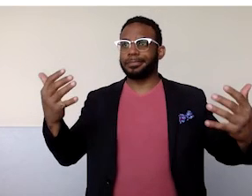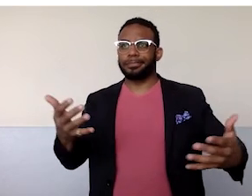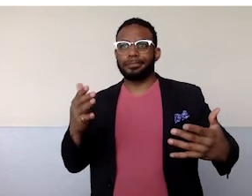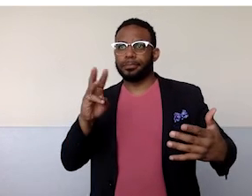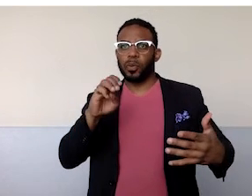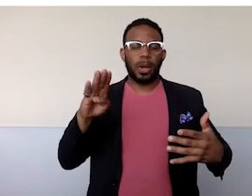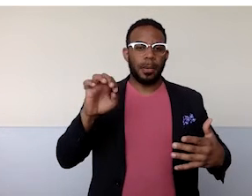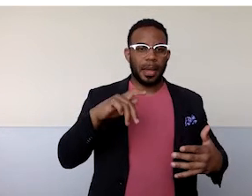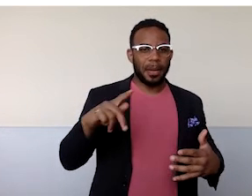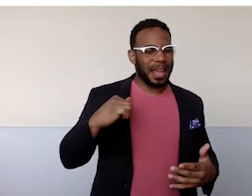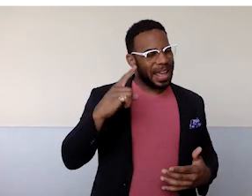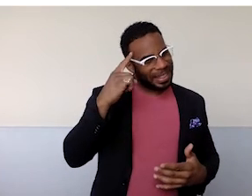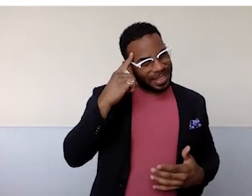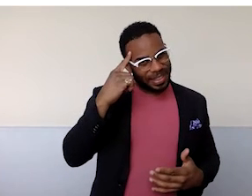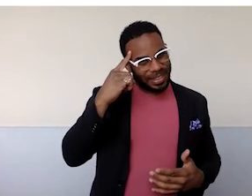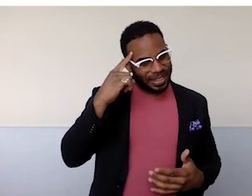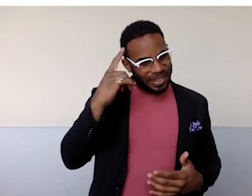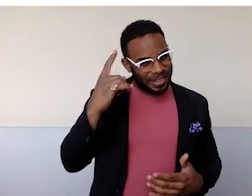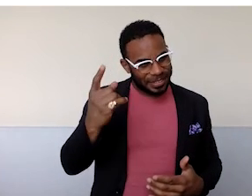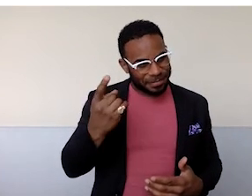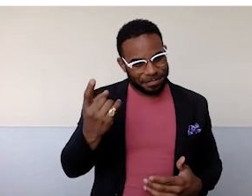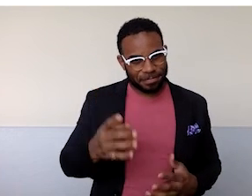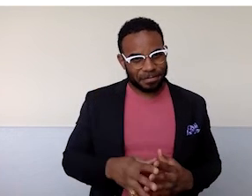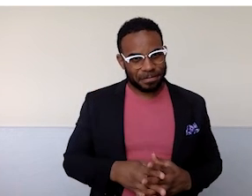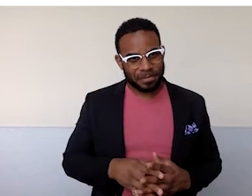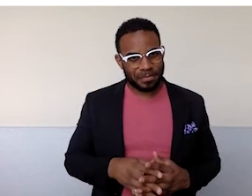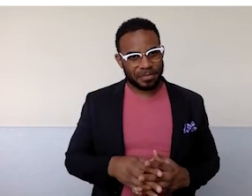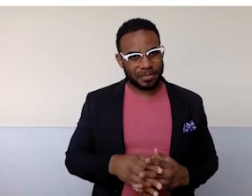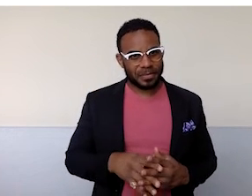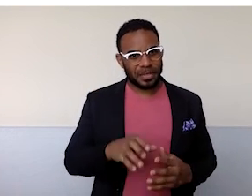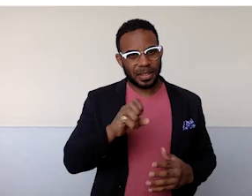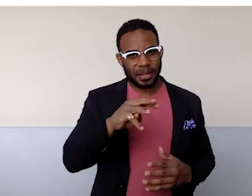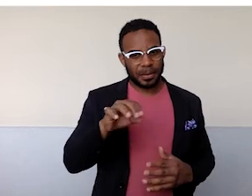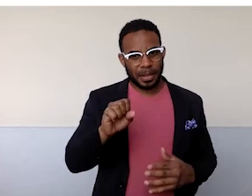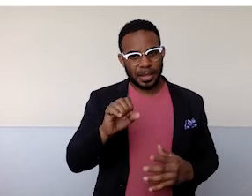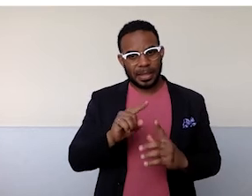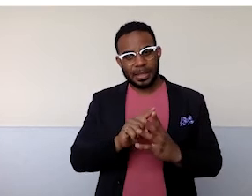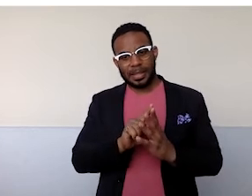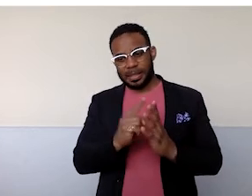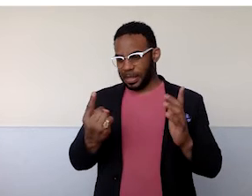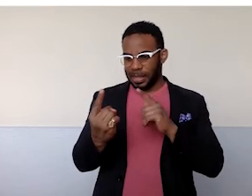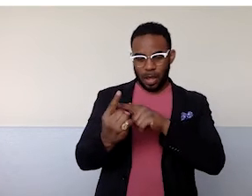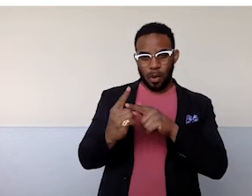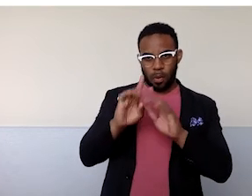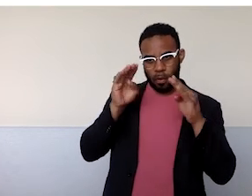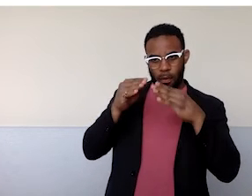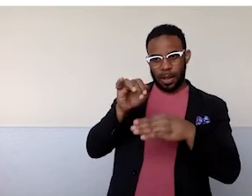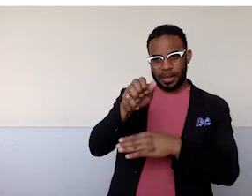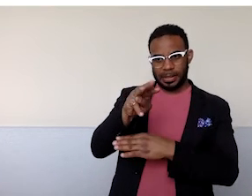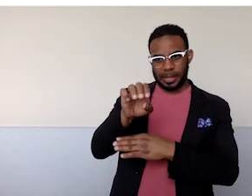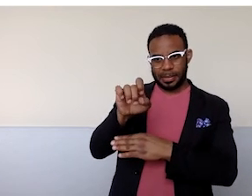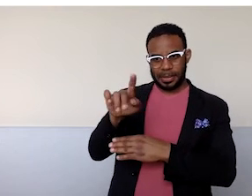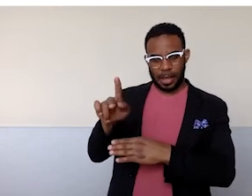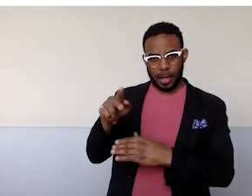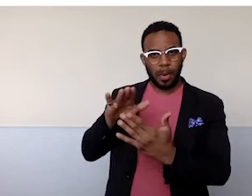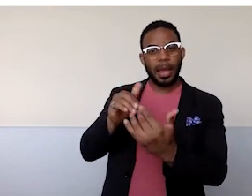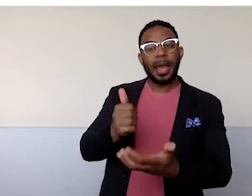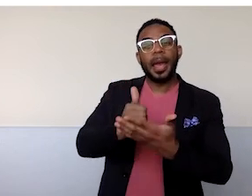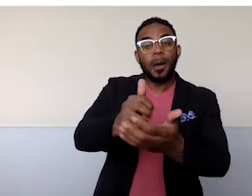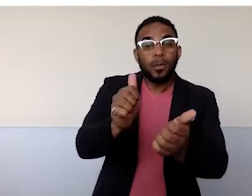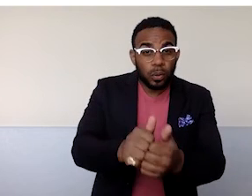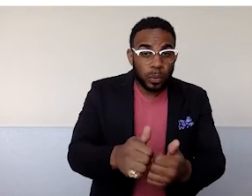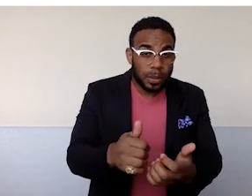web application. I think um, Agility CMS stands out when it comes to Jamstack approaches, right? Because it helps you